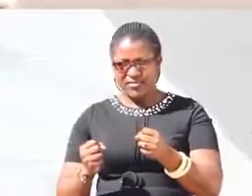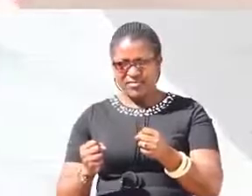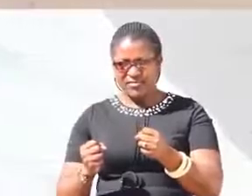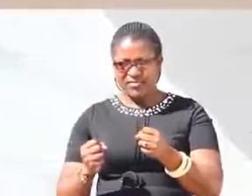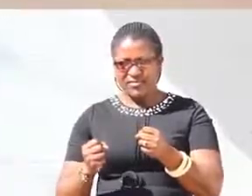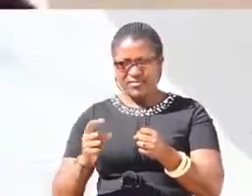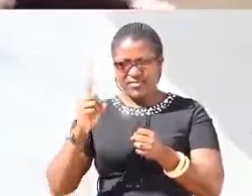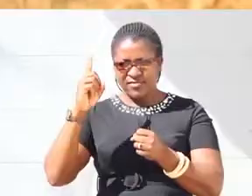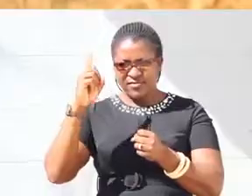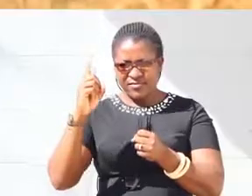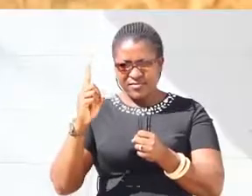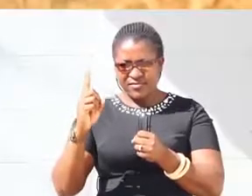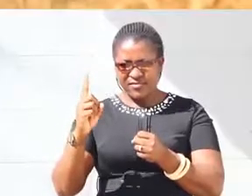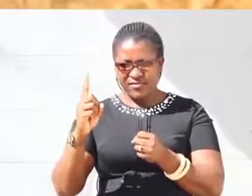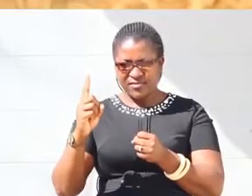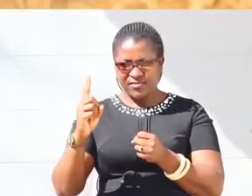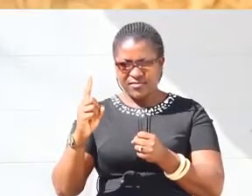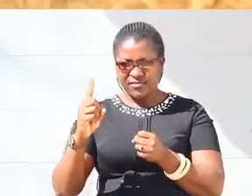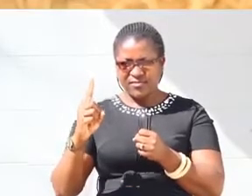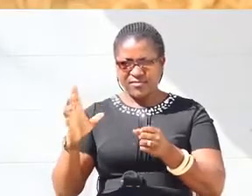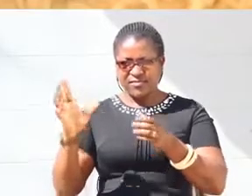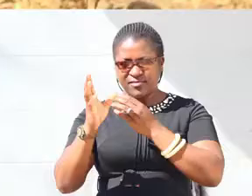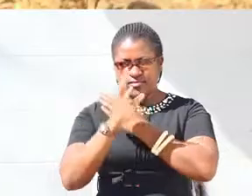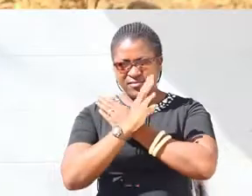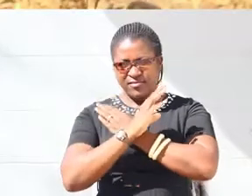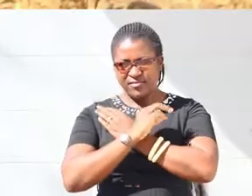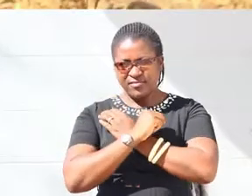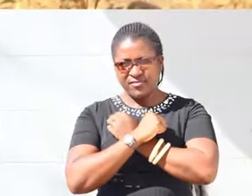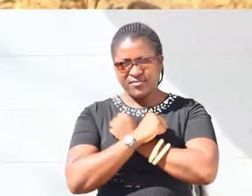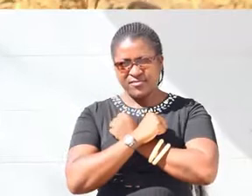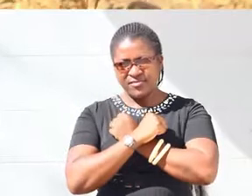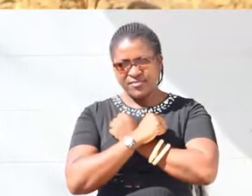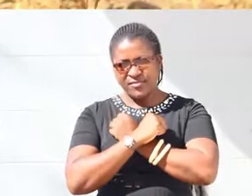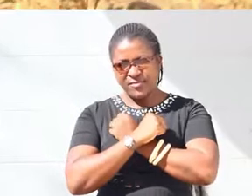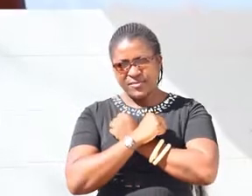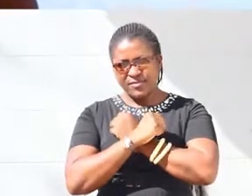dise antu amose chikondane winande mozake